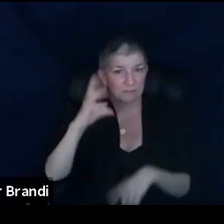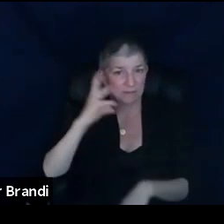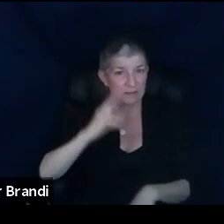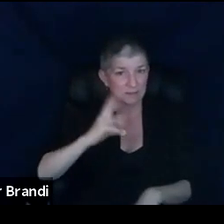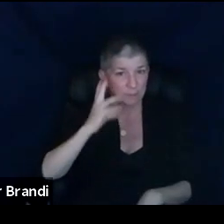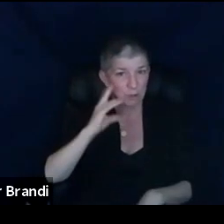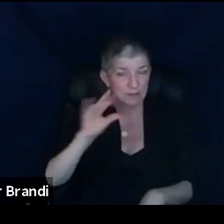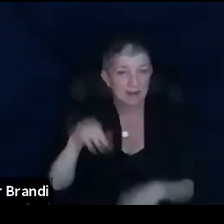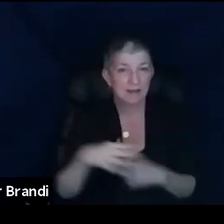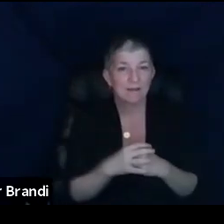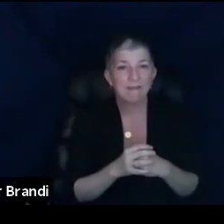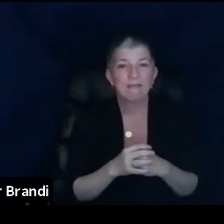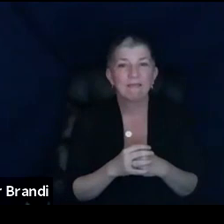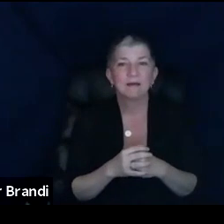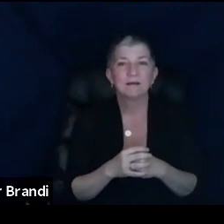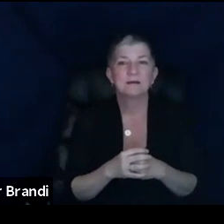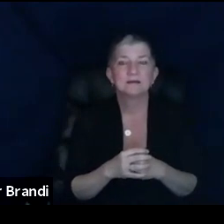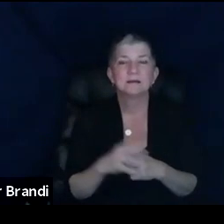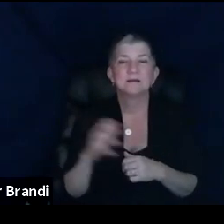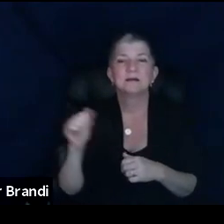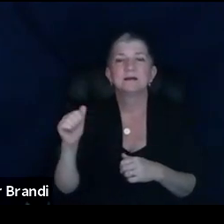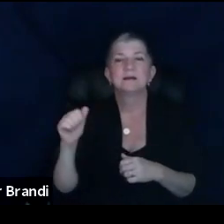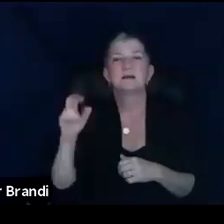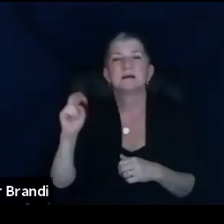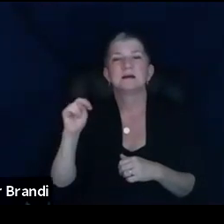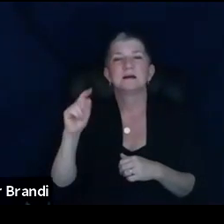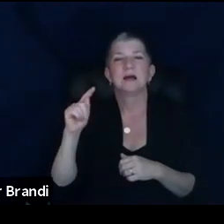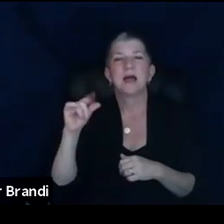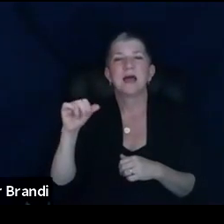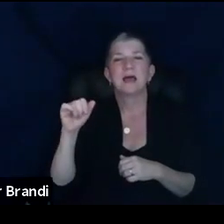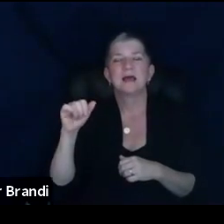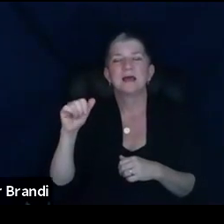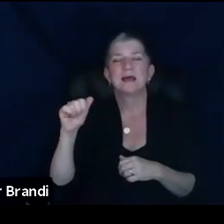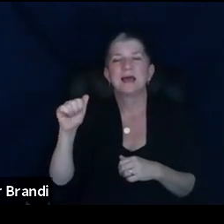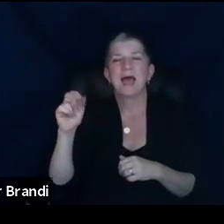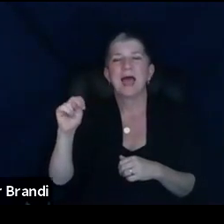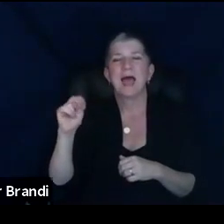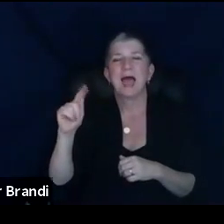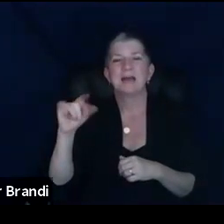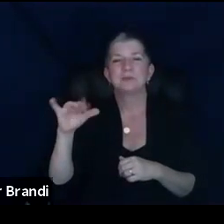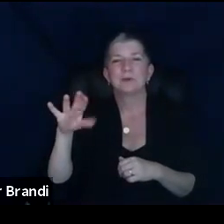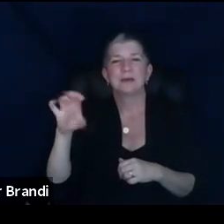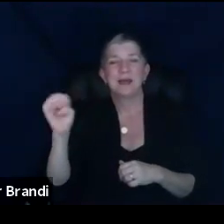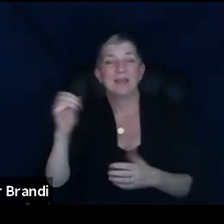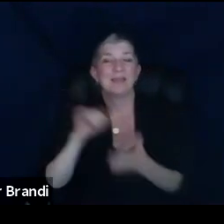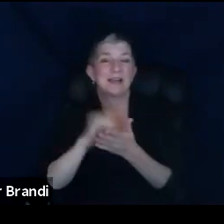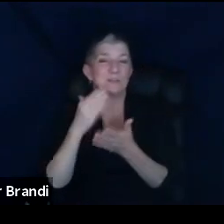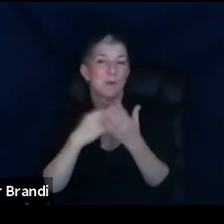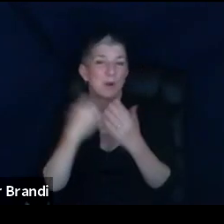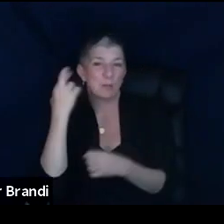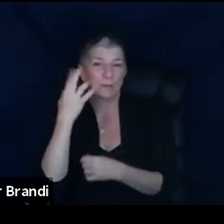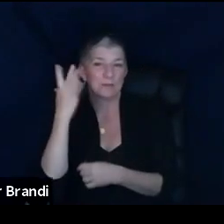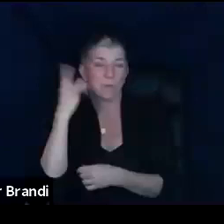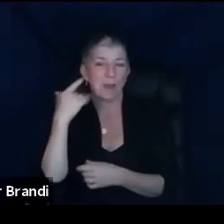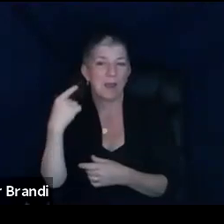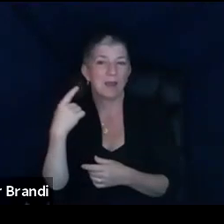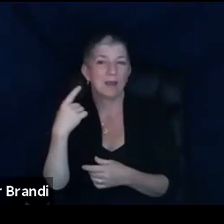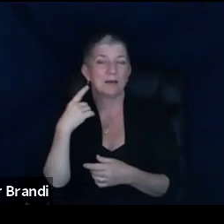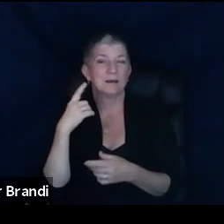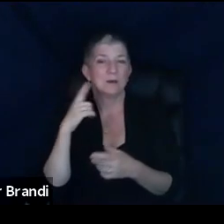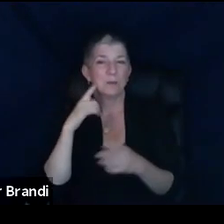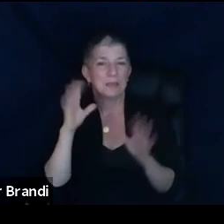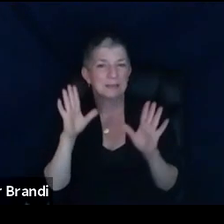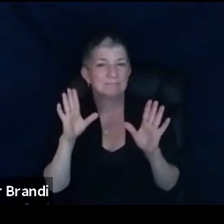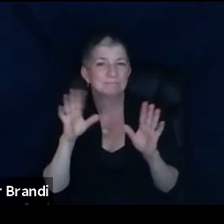I don't know if I Well, asked I that feel question. like that's part. I feel like that's part of the reason why, you know, we keep pushing the negotiation